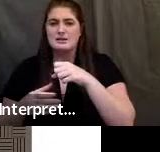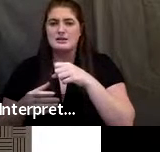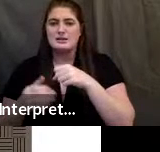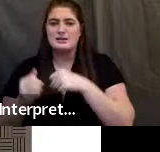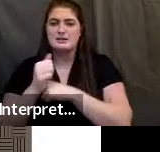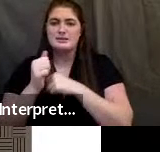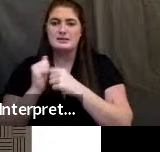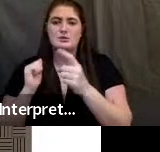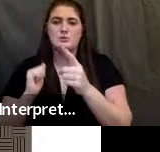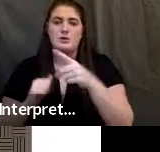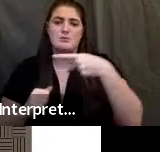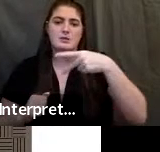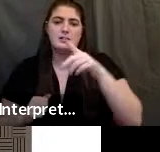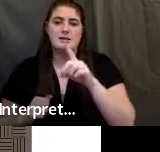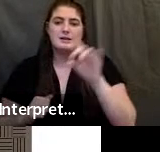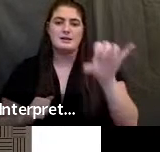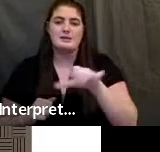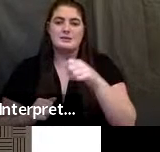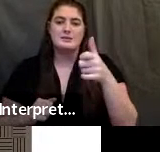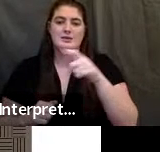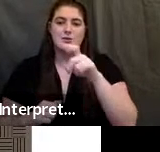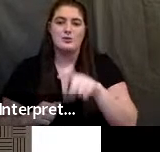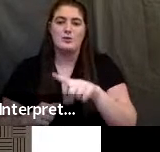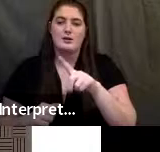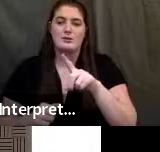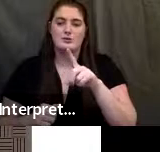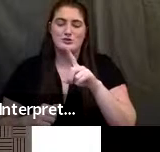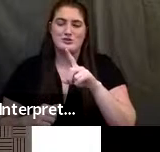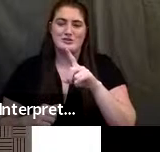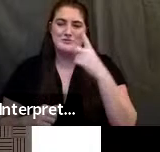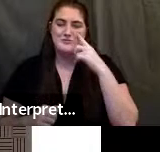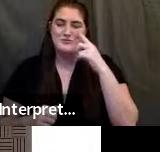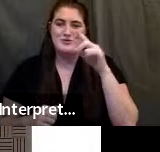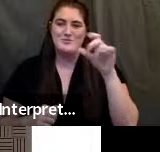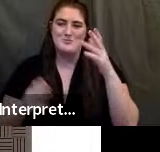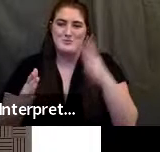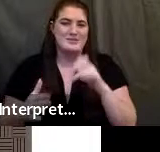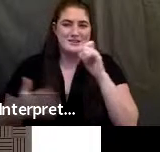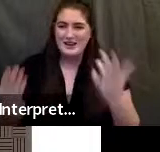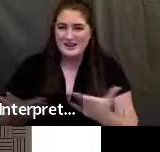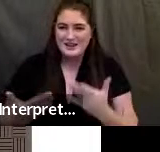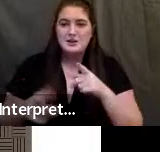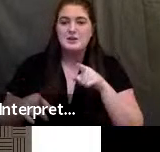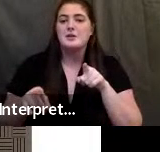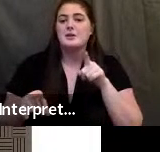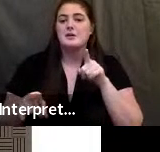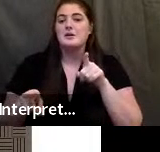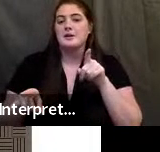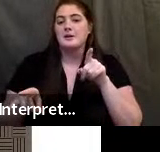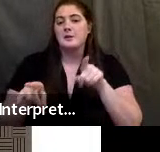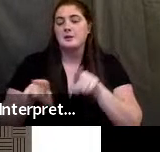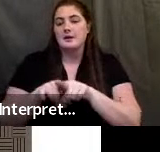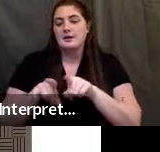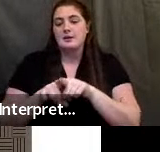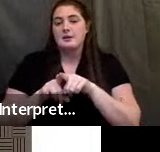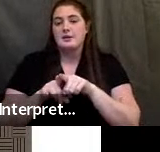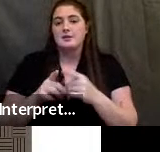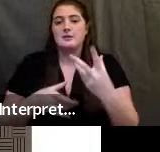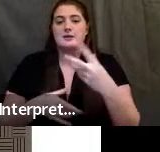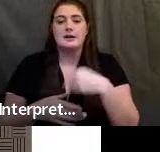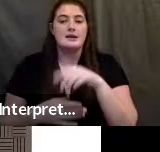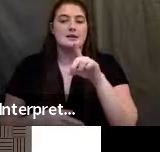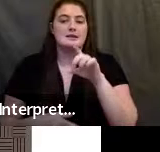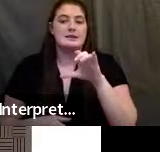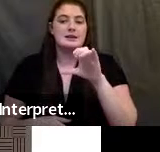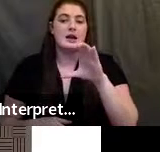This is another question for growth slate that they will know. And that's also like being baked into DC code now too, to have